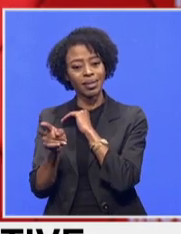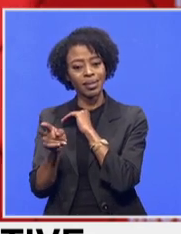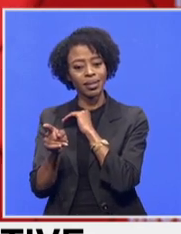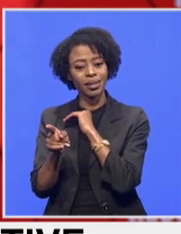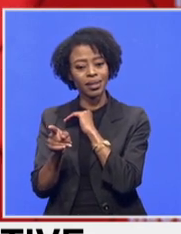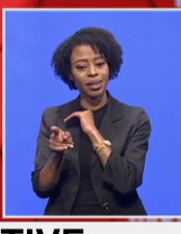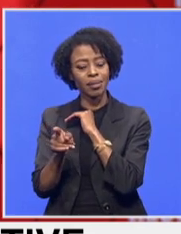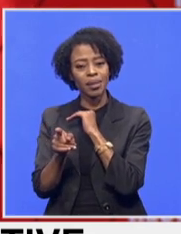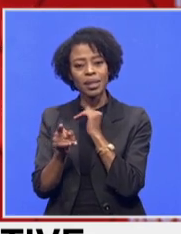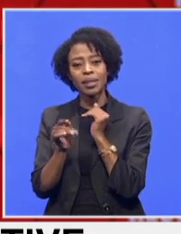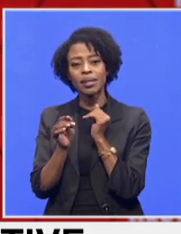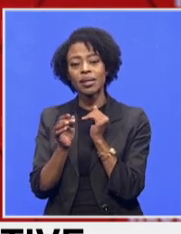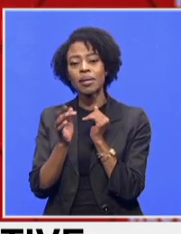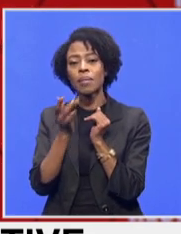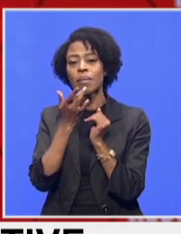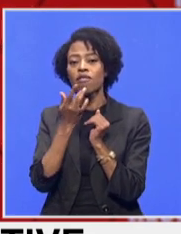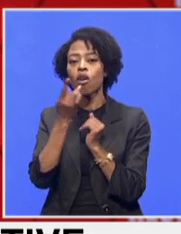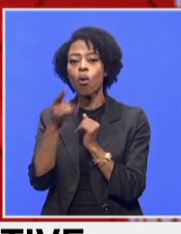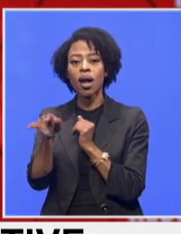sectarian,